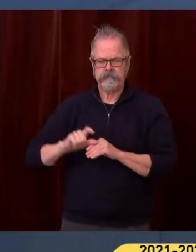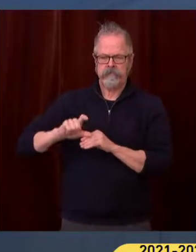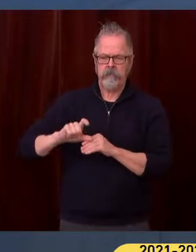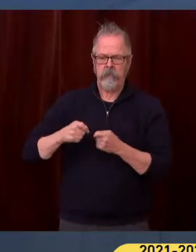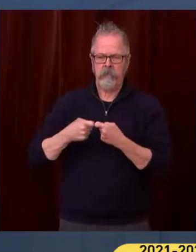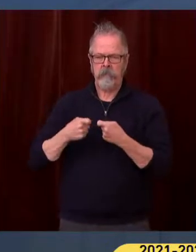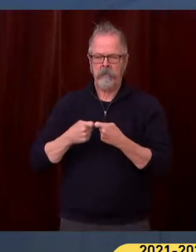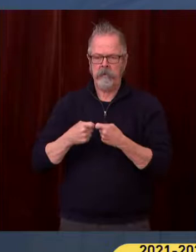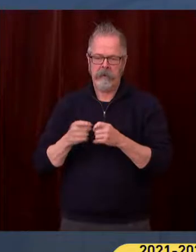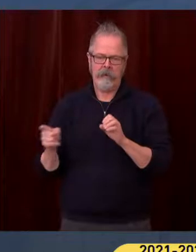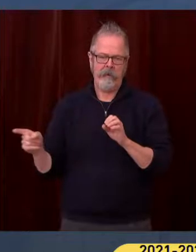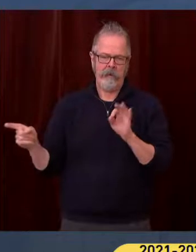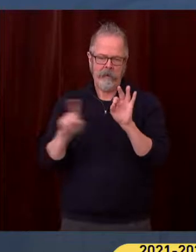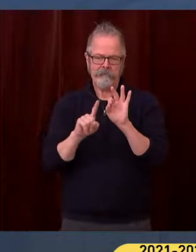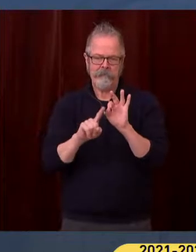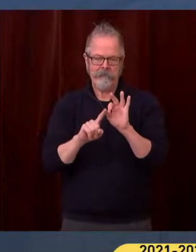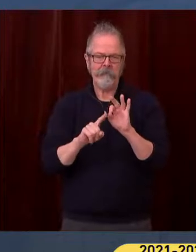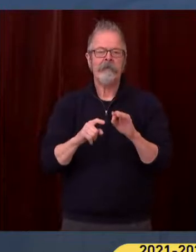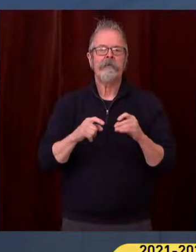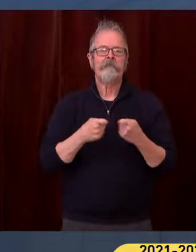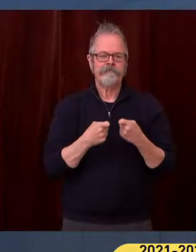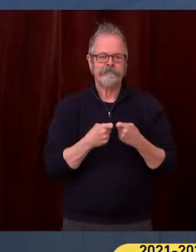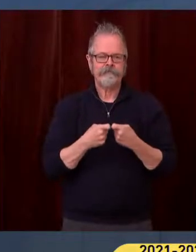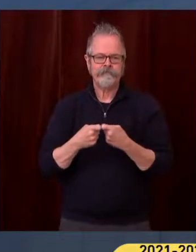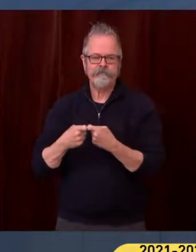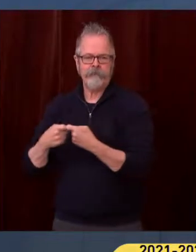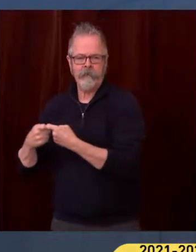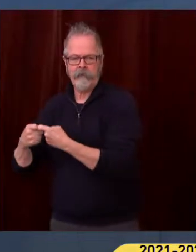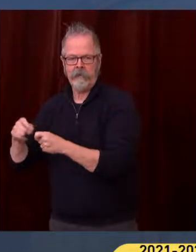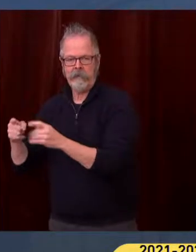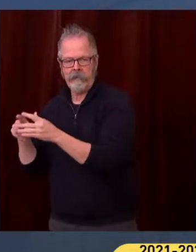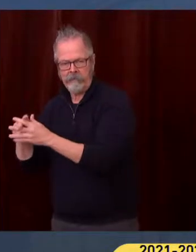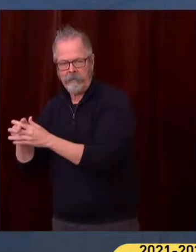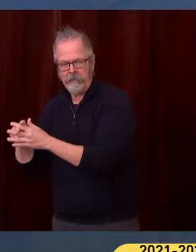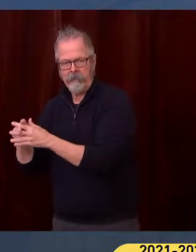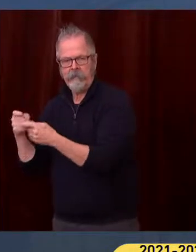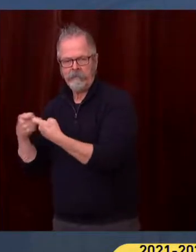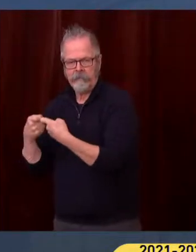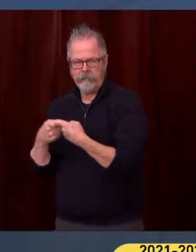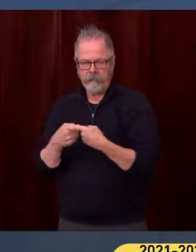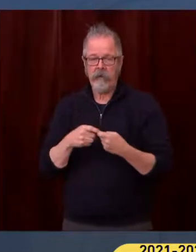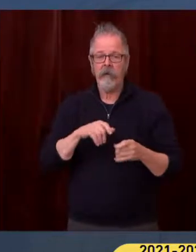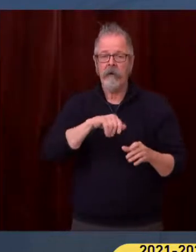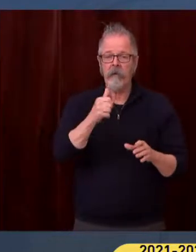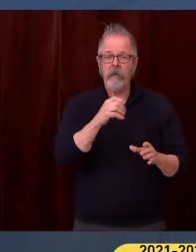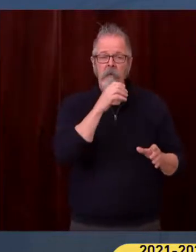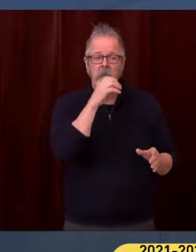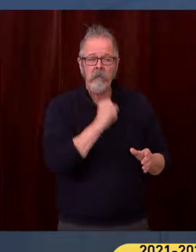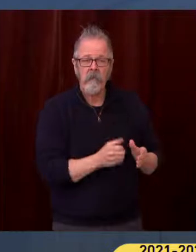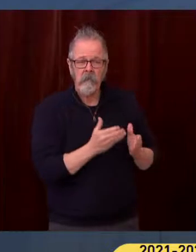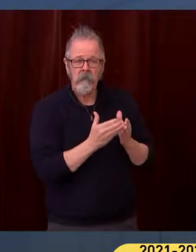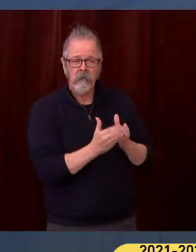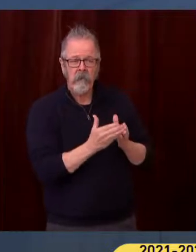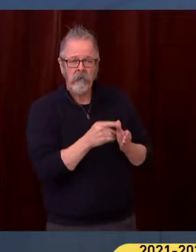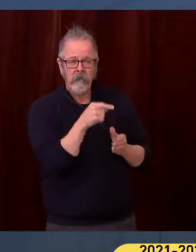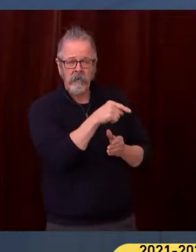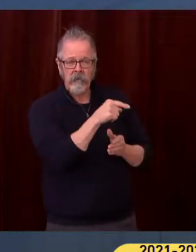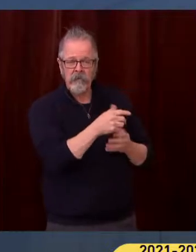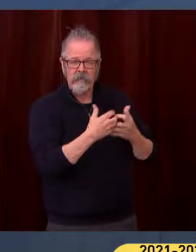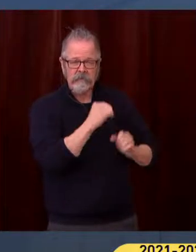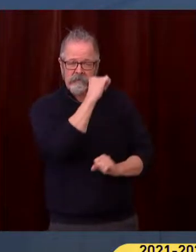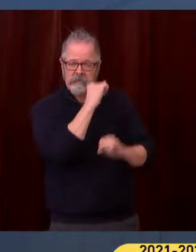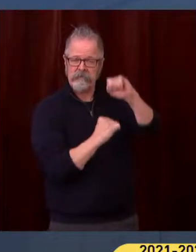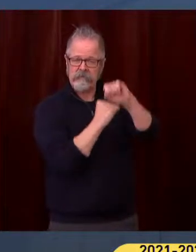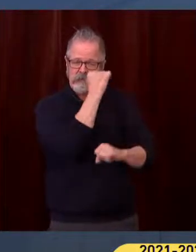emissions per year. And we know that these investments not only cut emissions, but they save up to $14 million